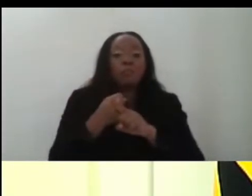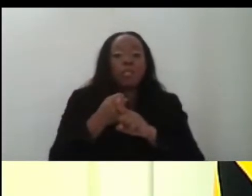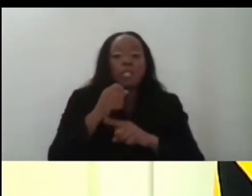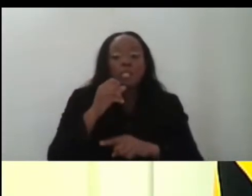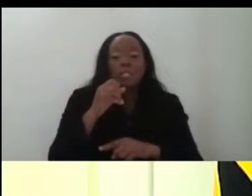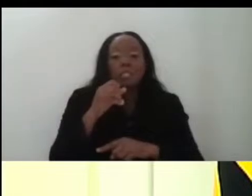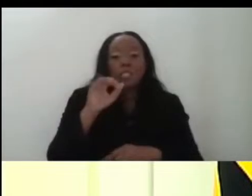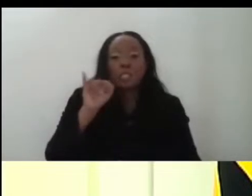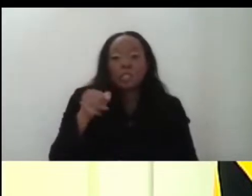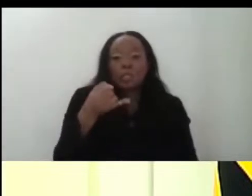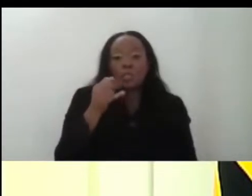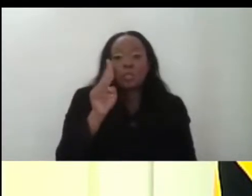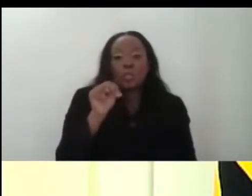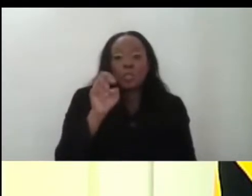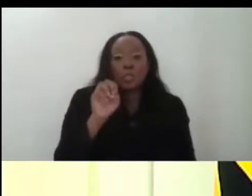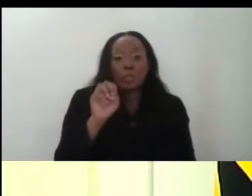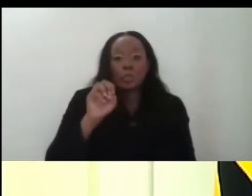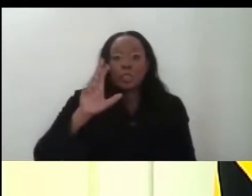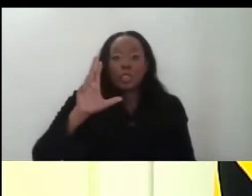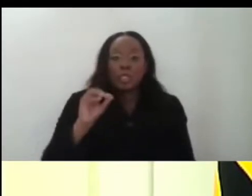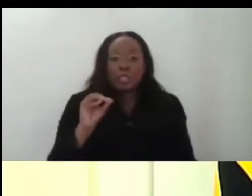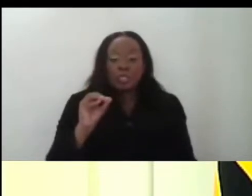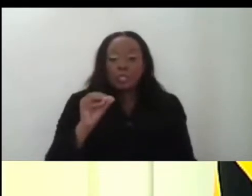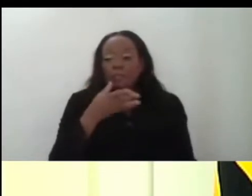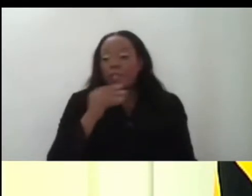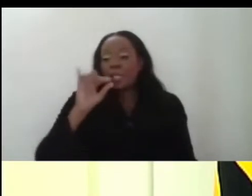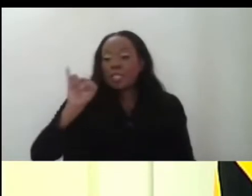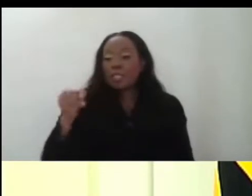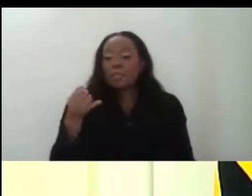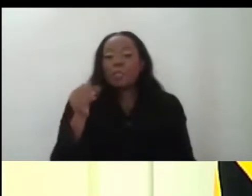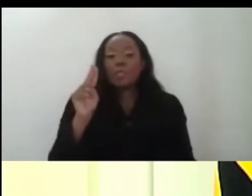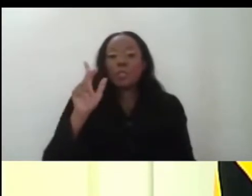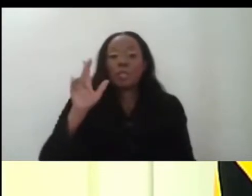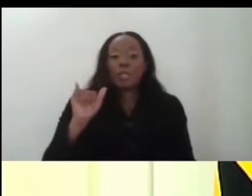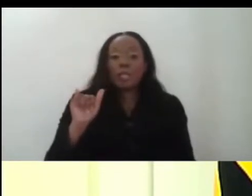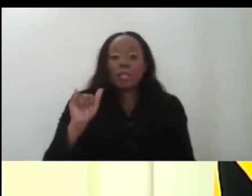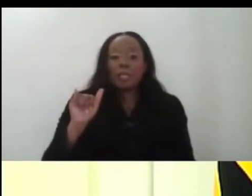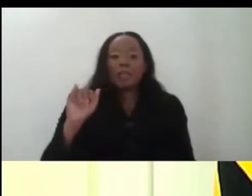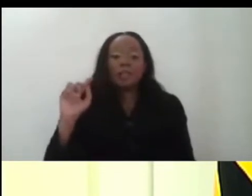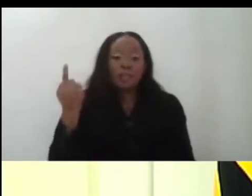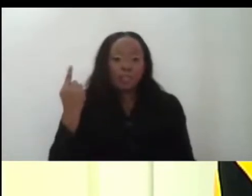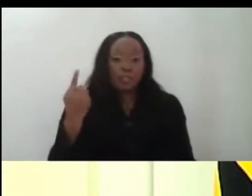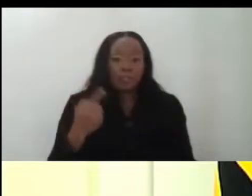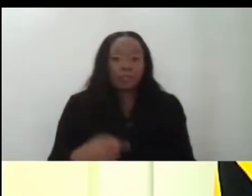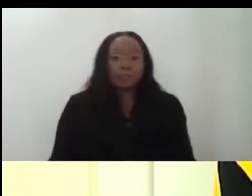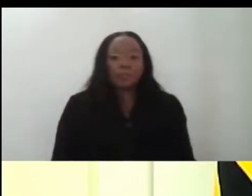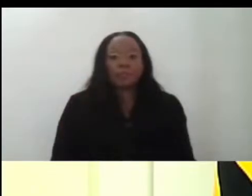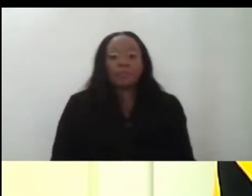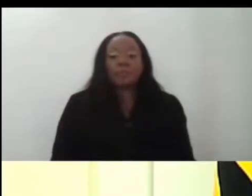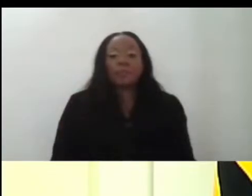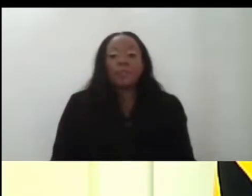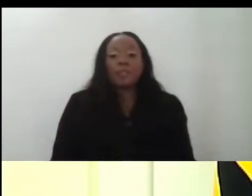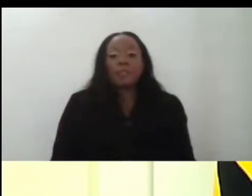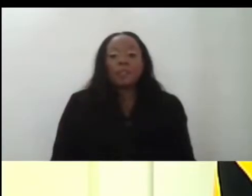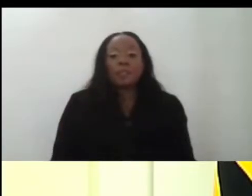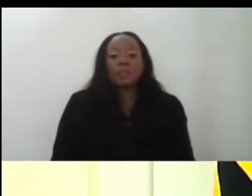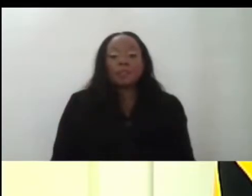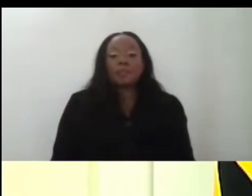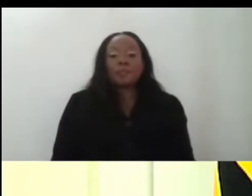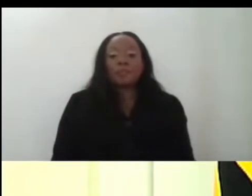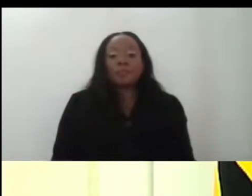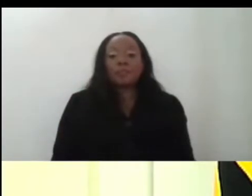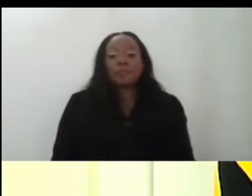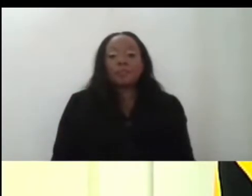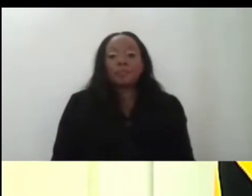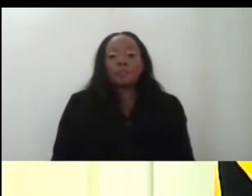and into the early morning of July 1st. This year, as you've heard from Sabu, we have